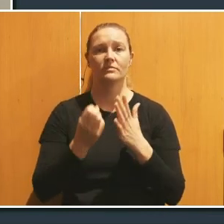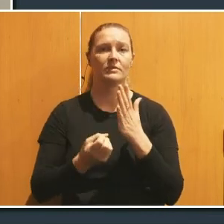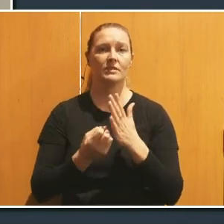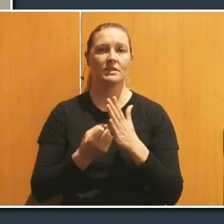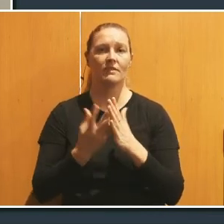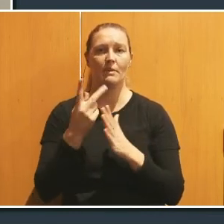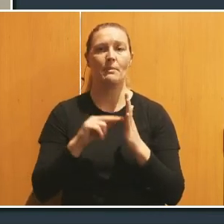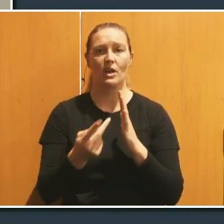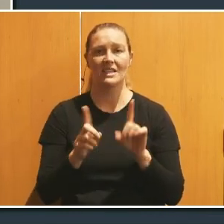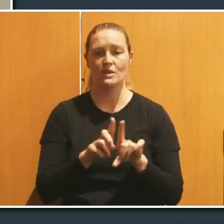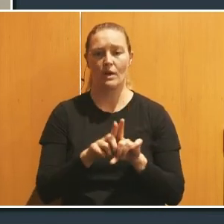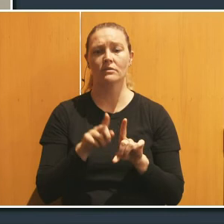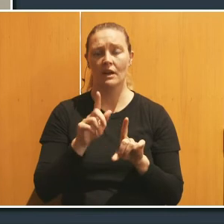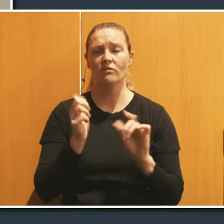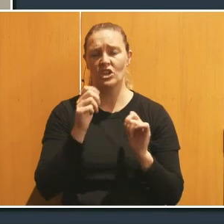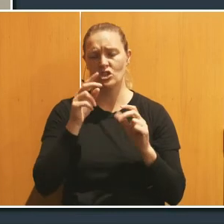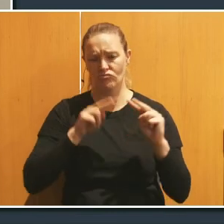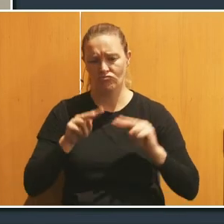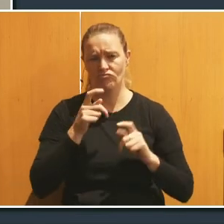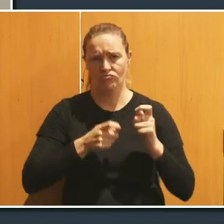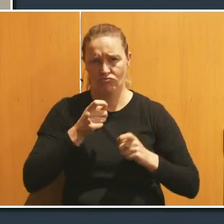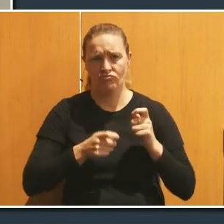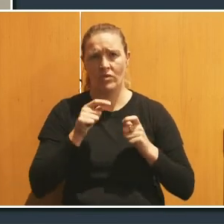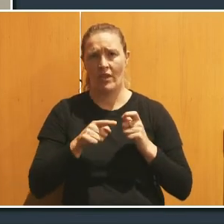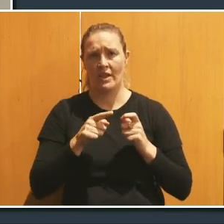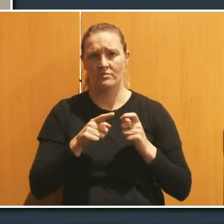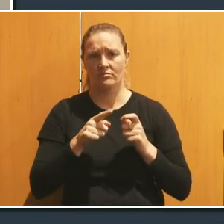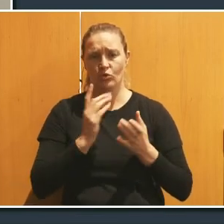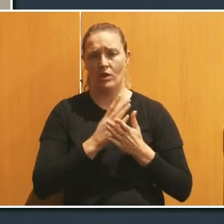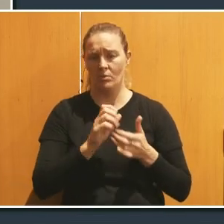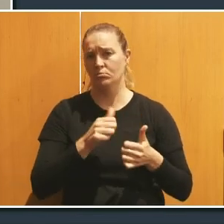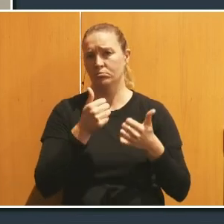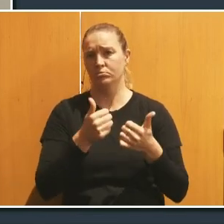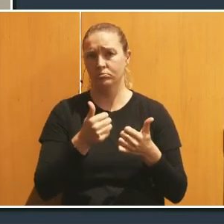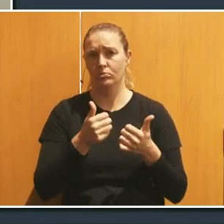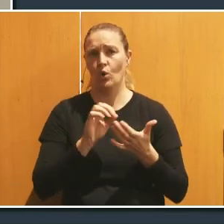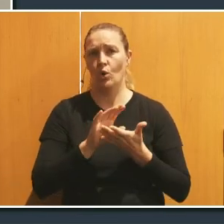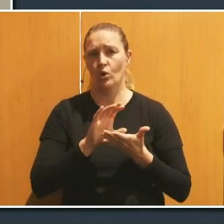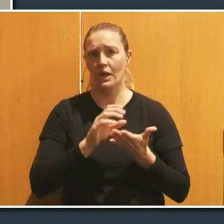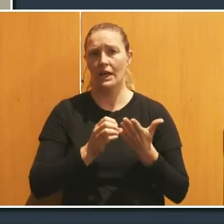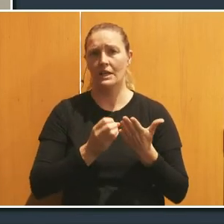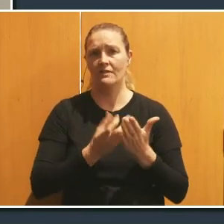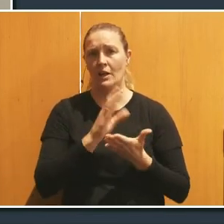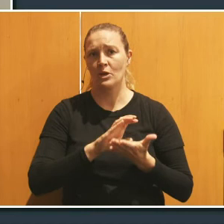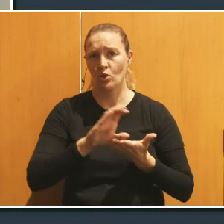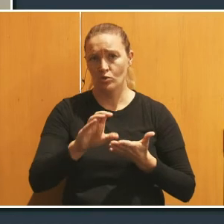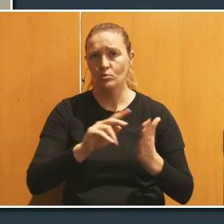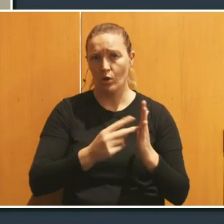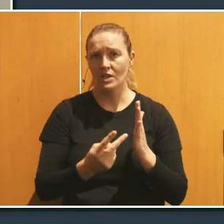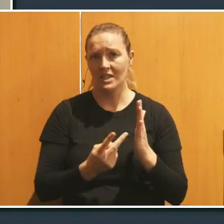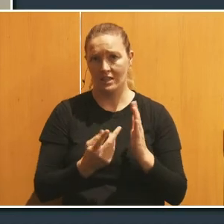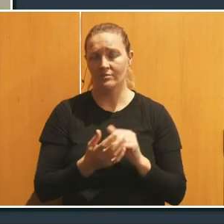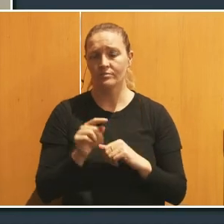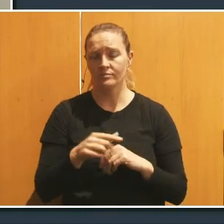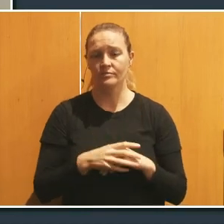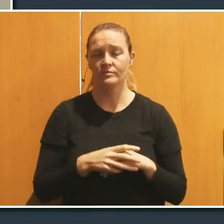probably the most tested and sophisticated development contributions policy and across New Zealand.